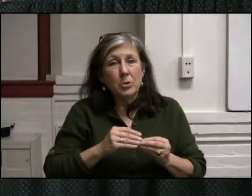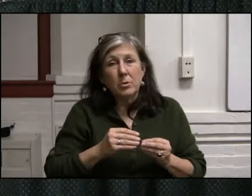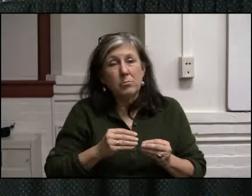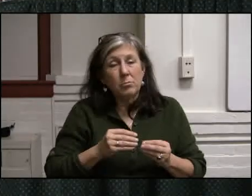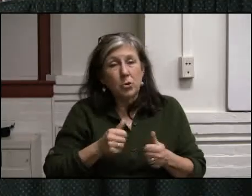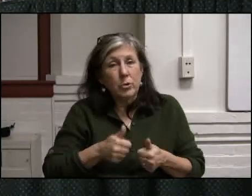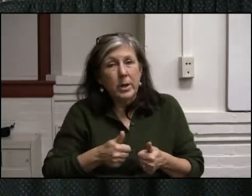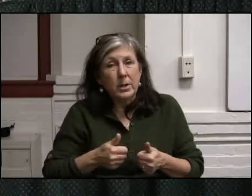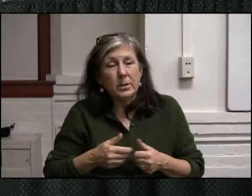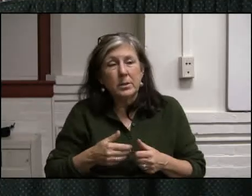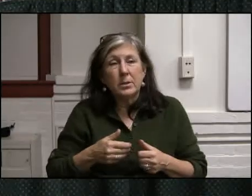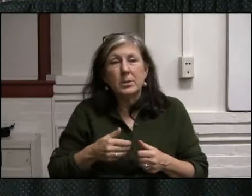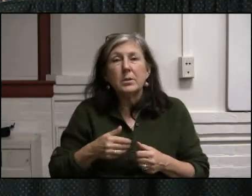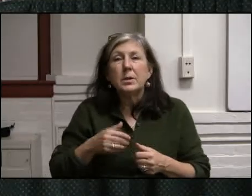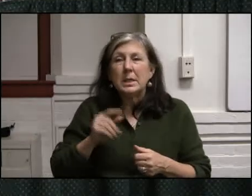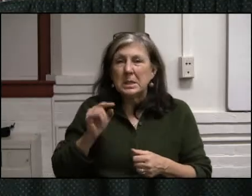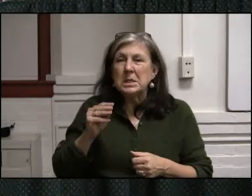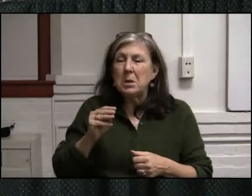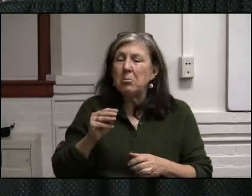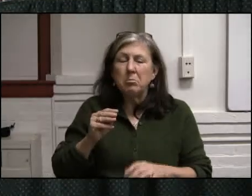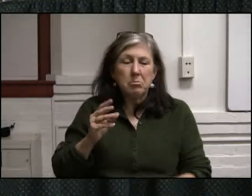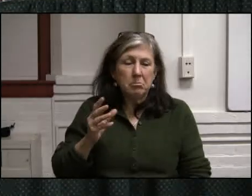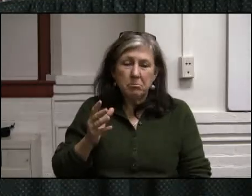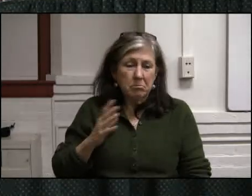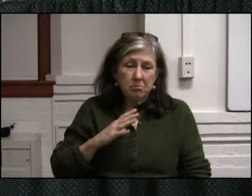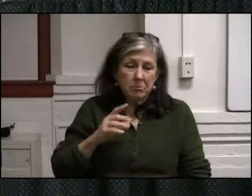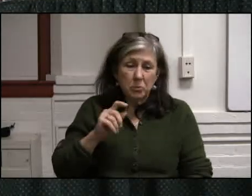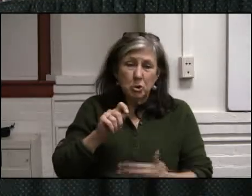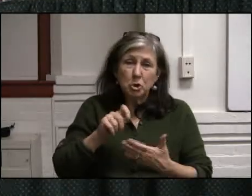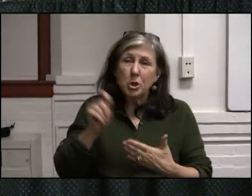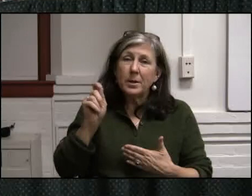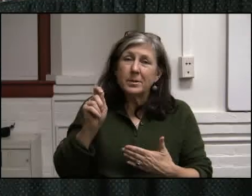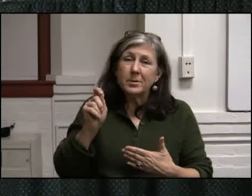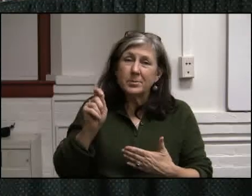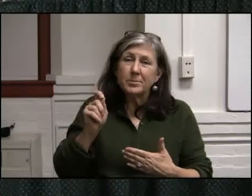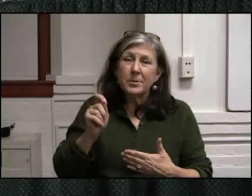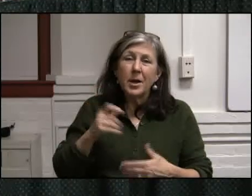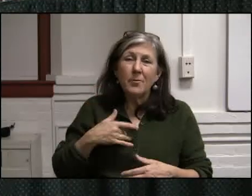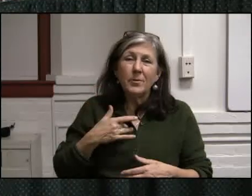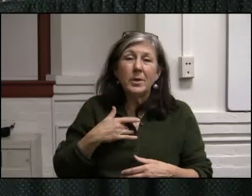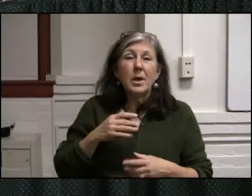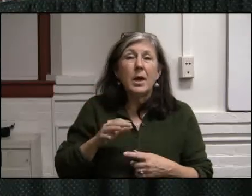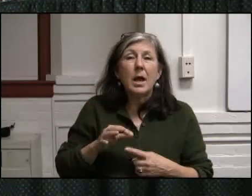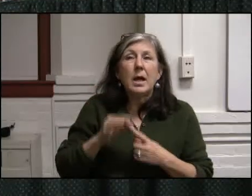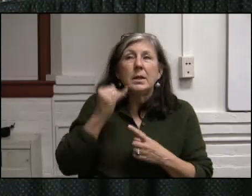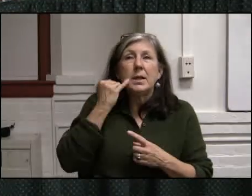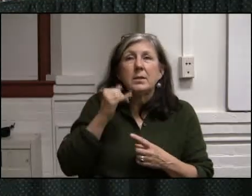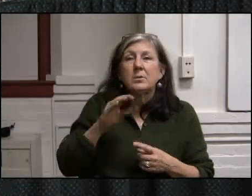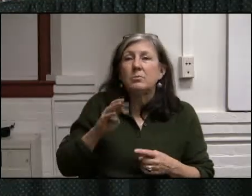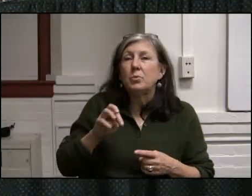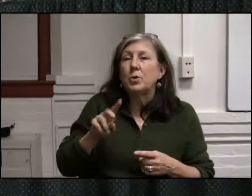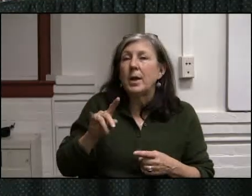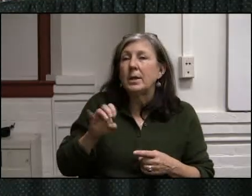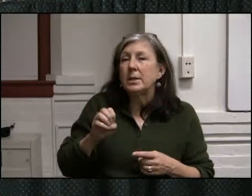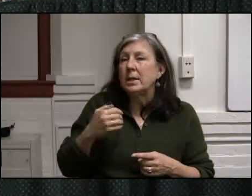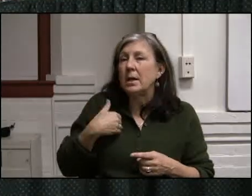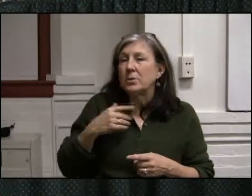Feels to me like we could put a check mark by that one unless Brandy, has a question